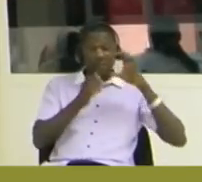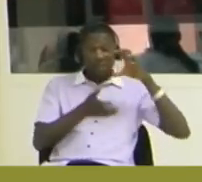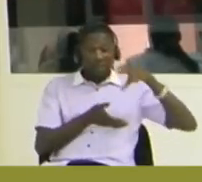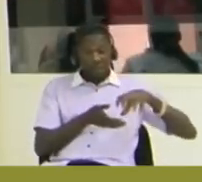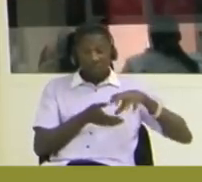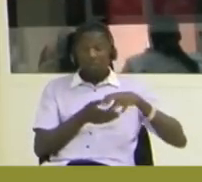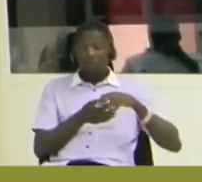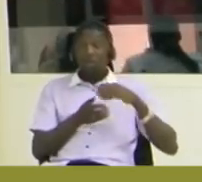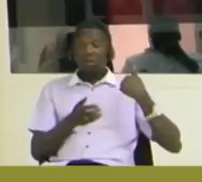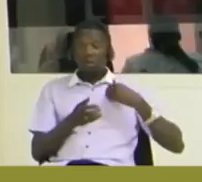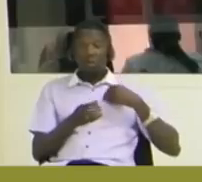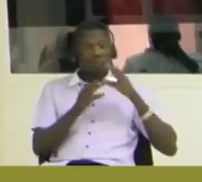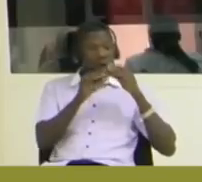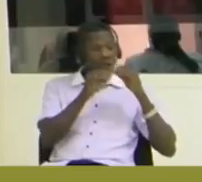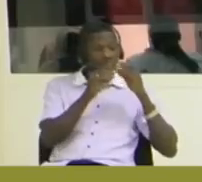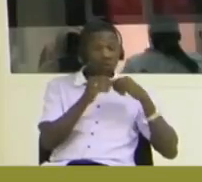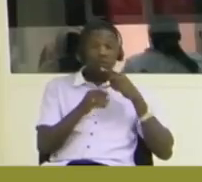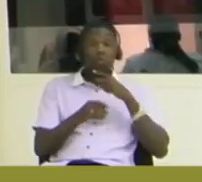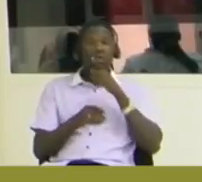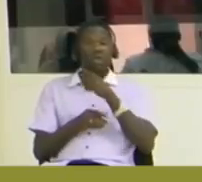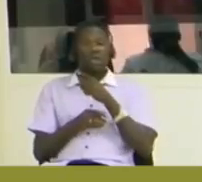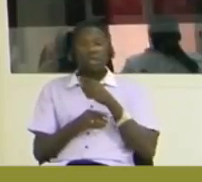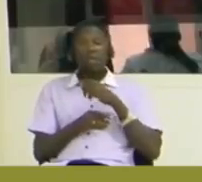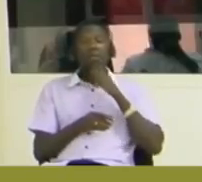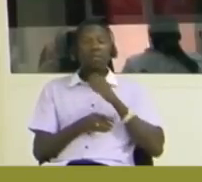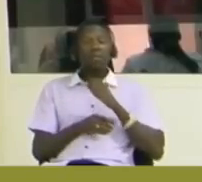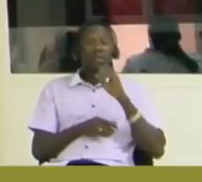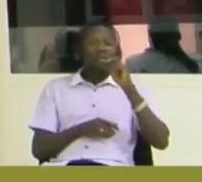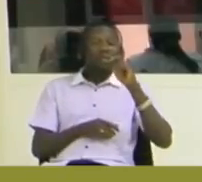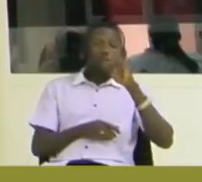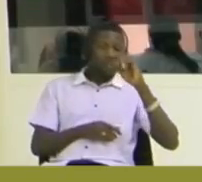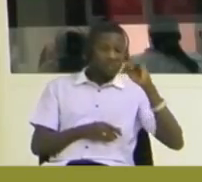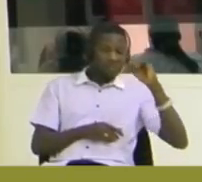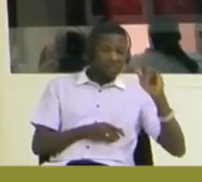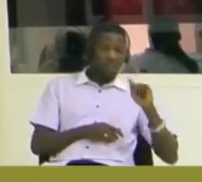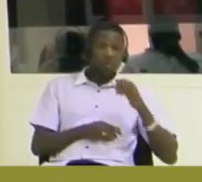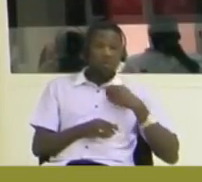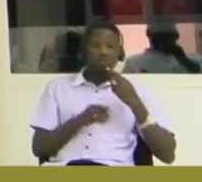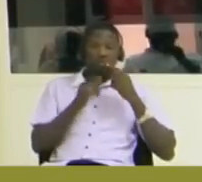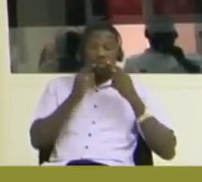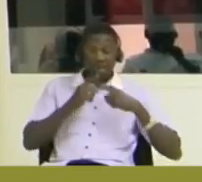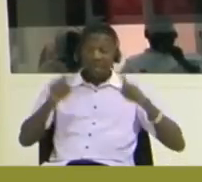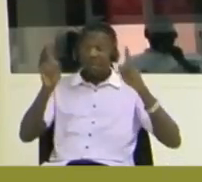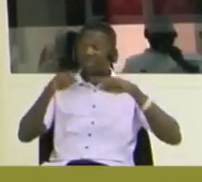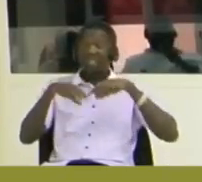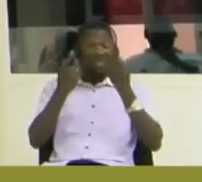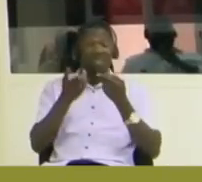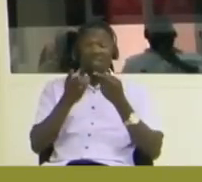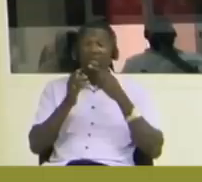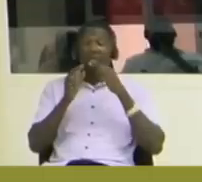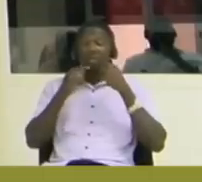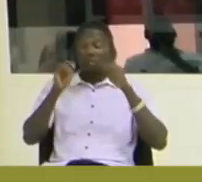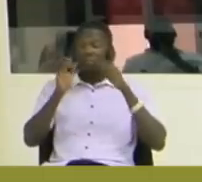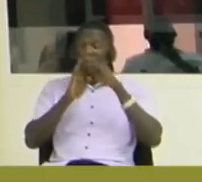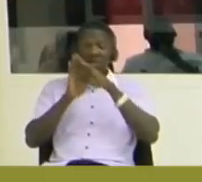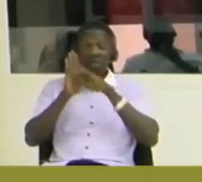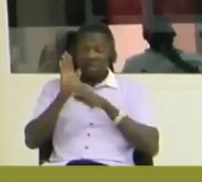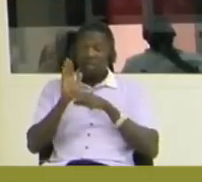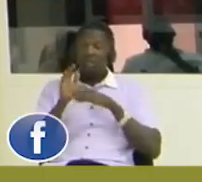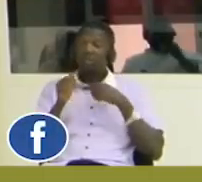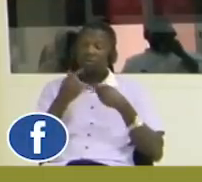was that Mr. Ceesay wanted to disclose certain information and members of the council would not have